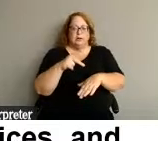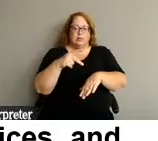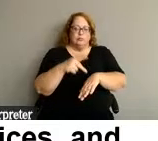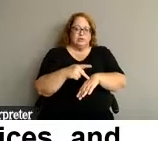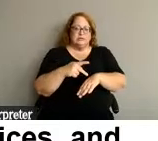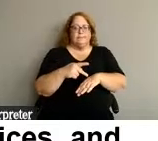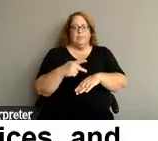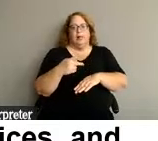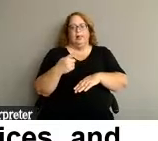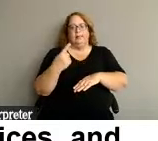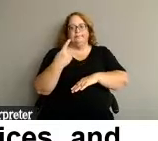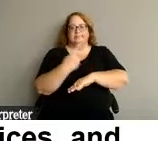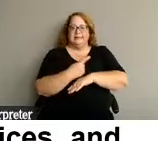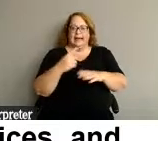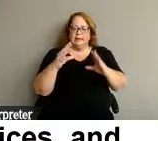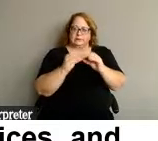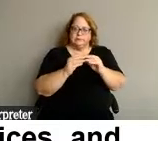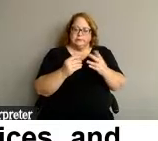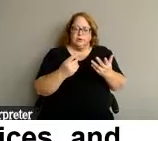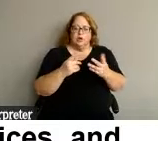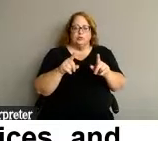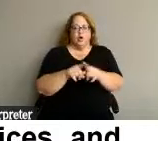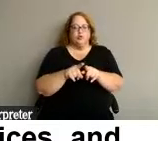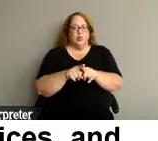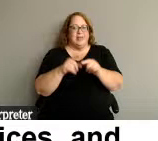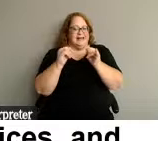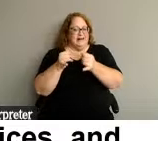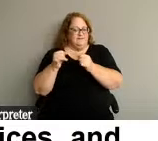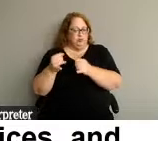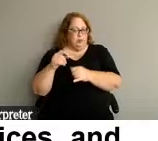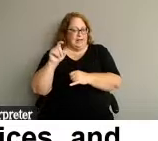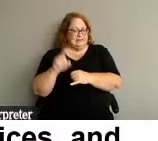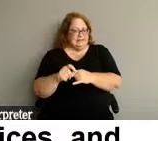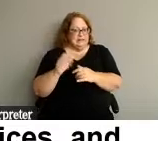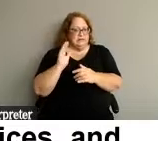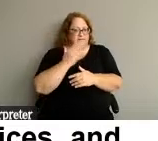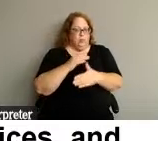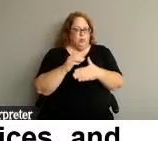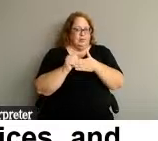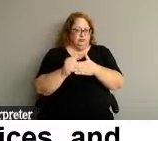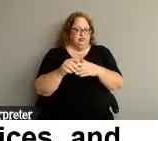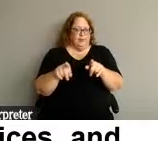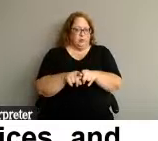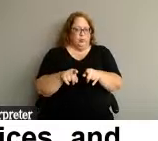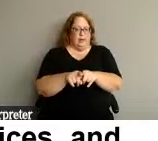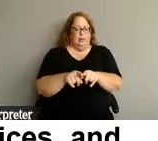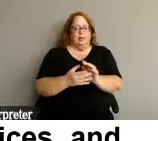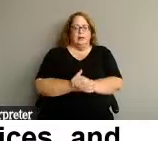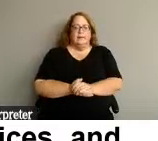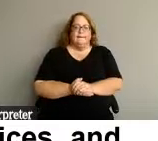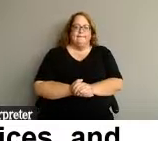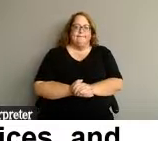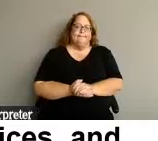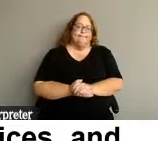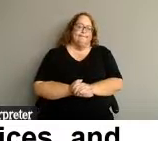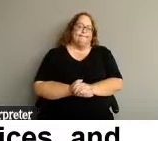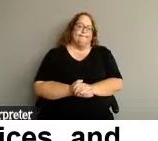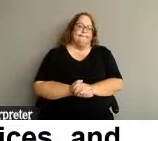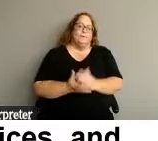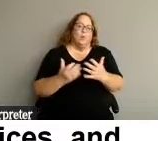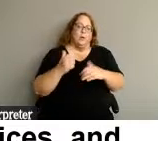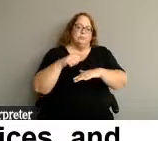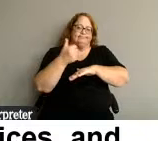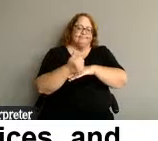Institute days, but also looking at individualized needs of our leadership as well. We want to ensure that we establish